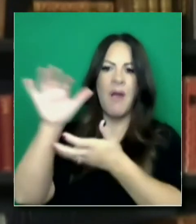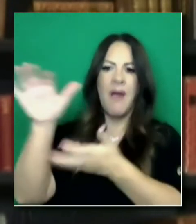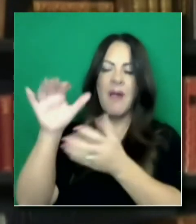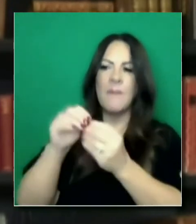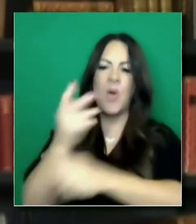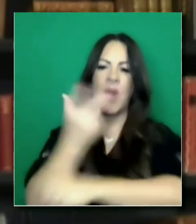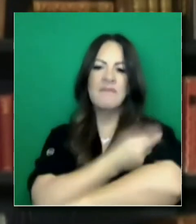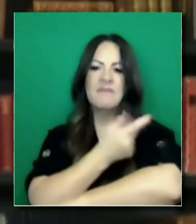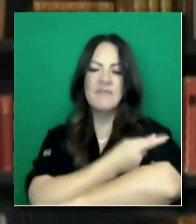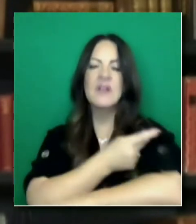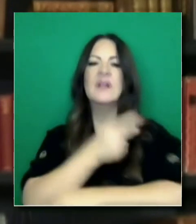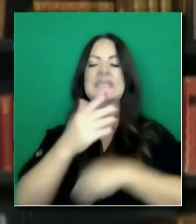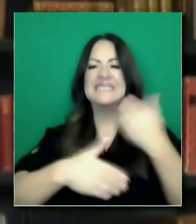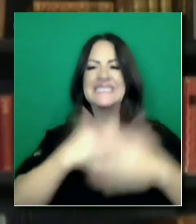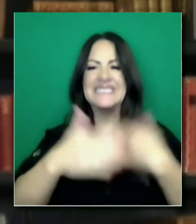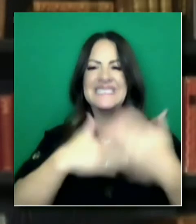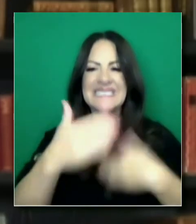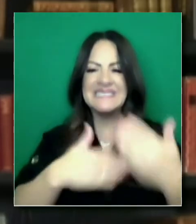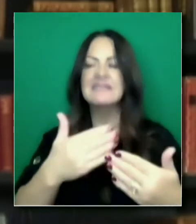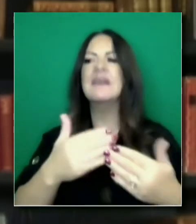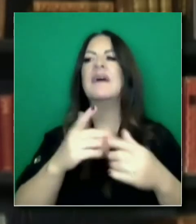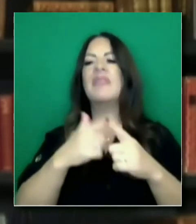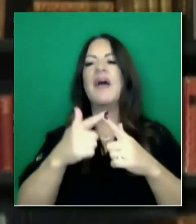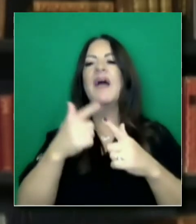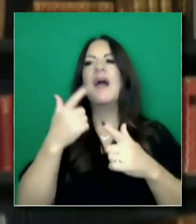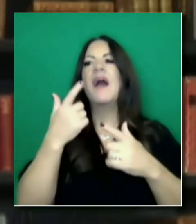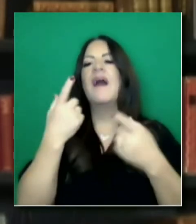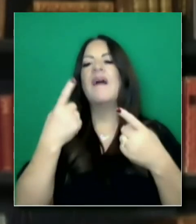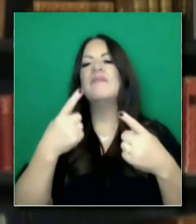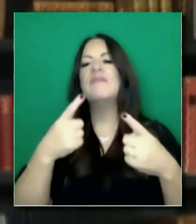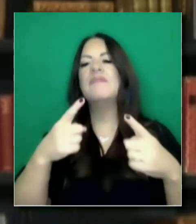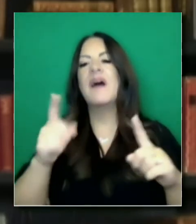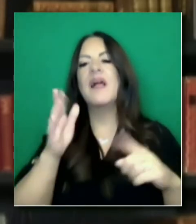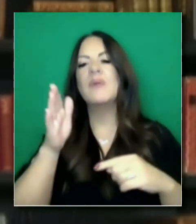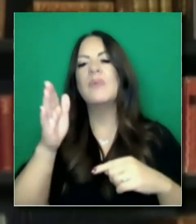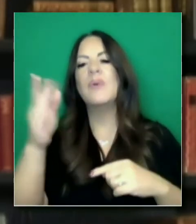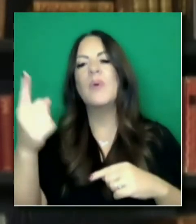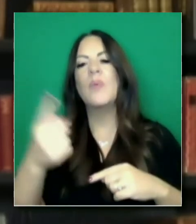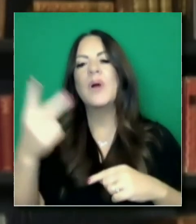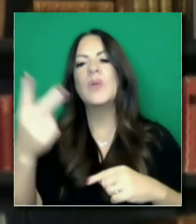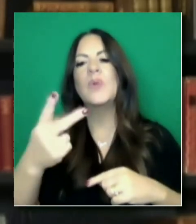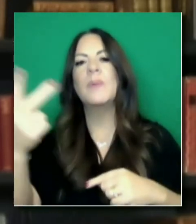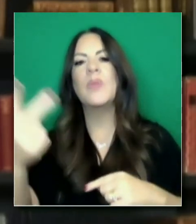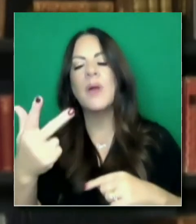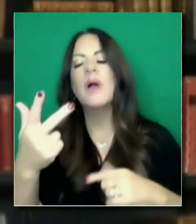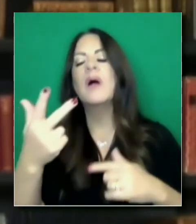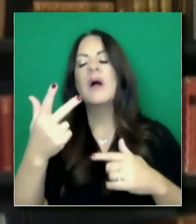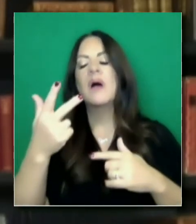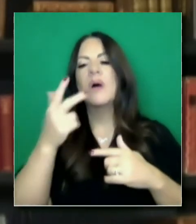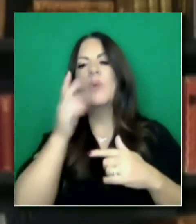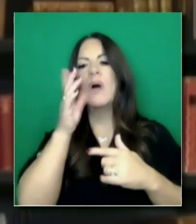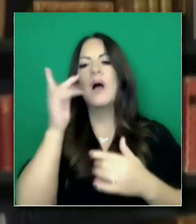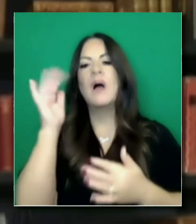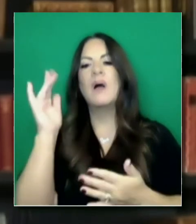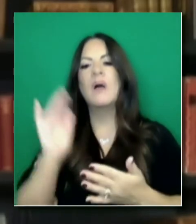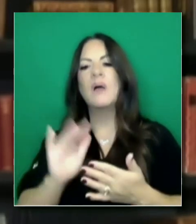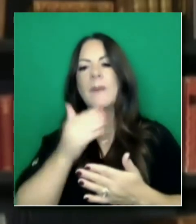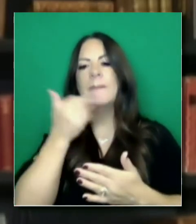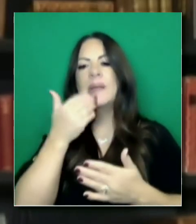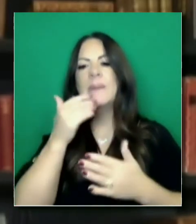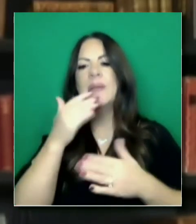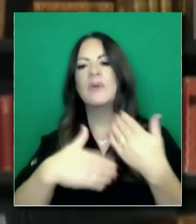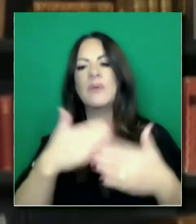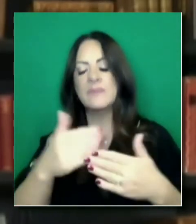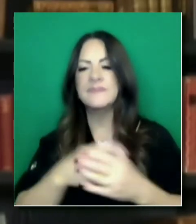the other side, that light we talk about at the Untitled, the other side of this pandemic. So with that, we're on the other side of the